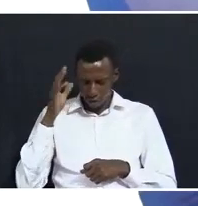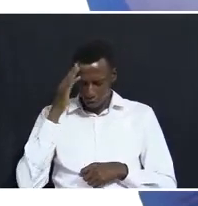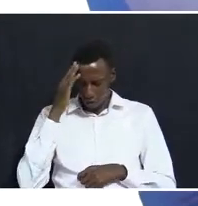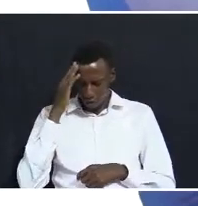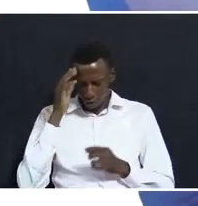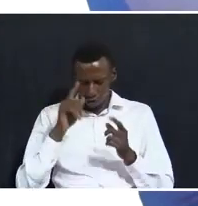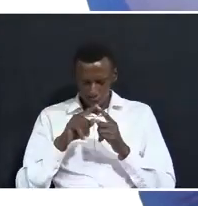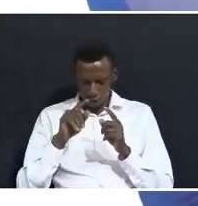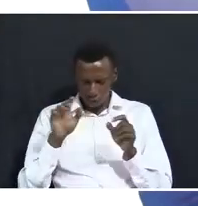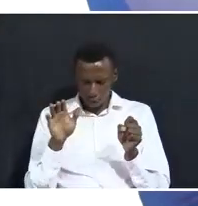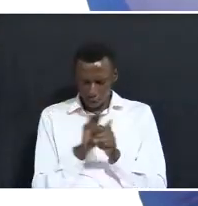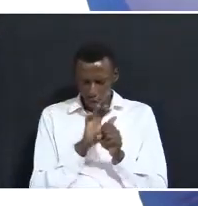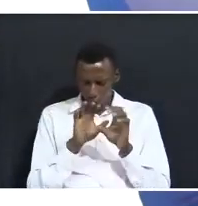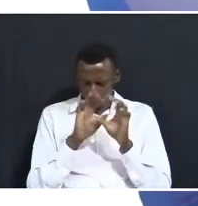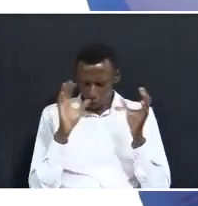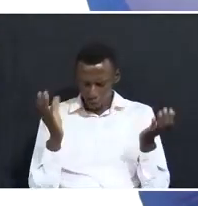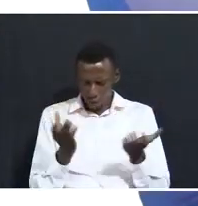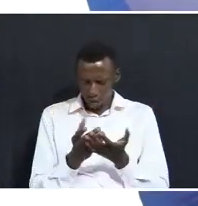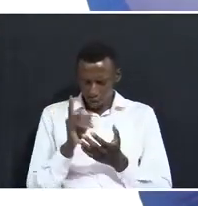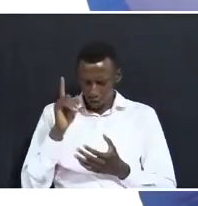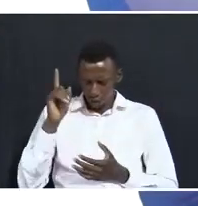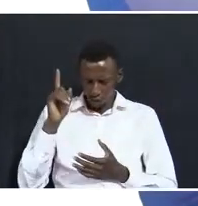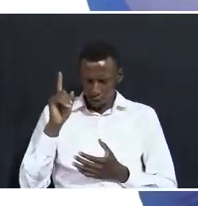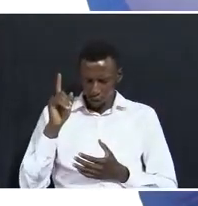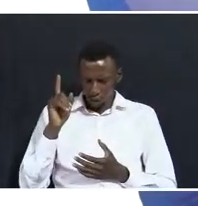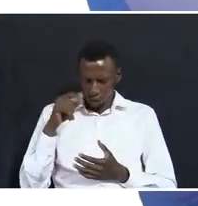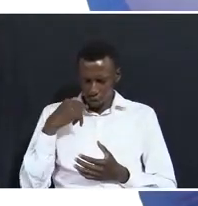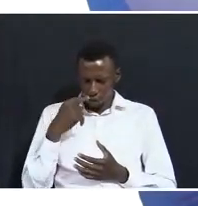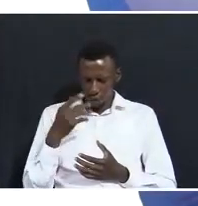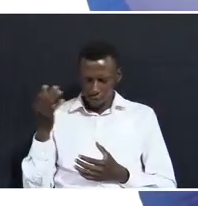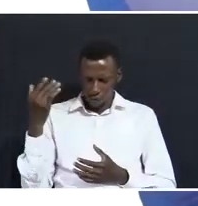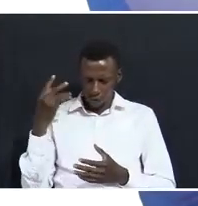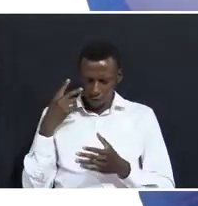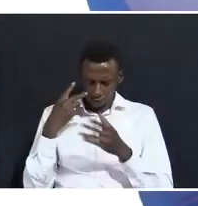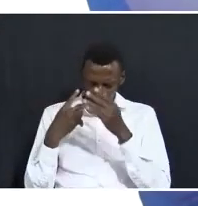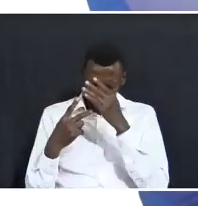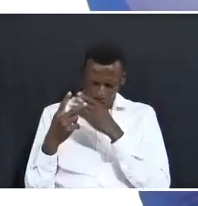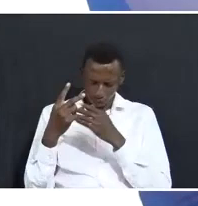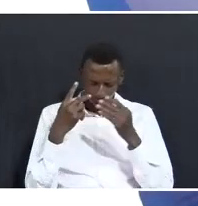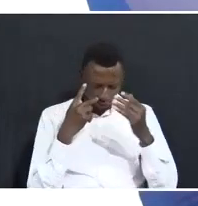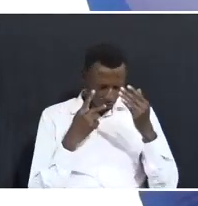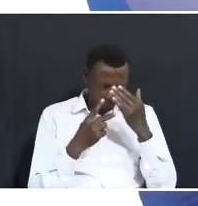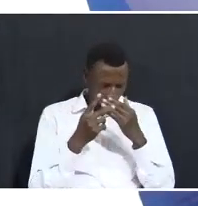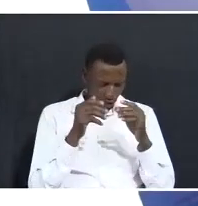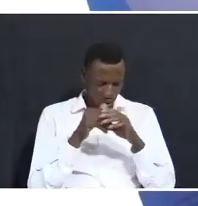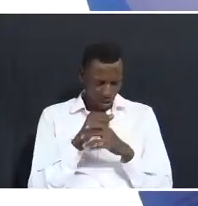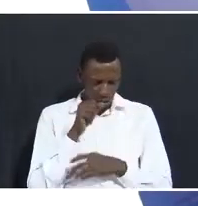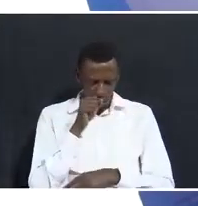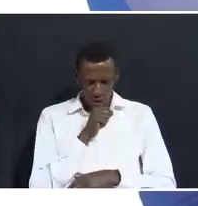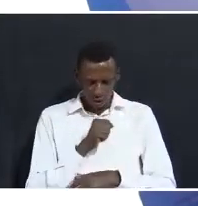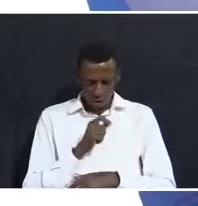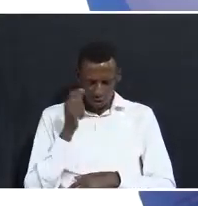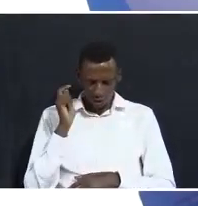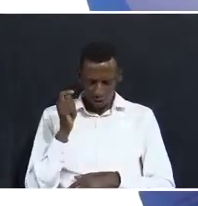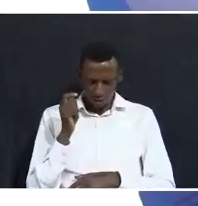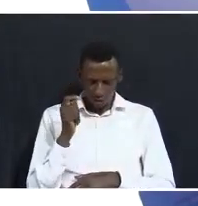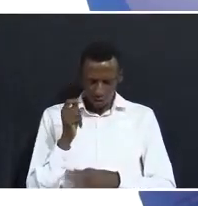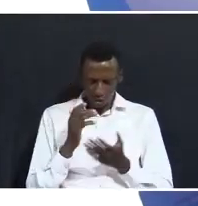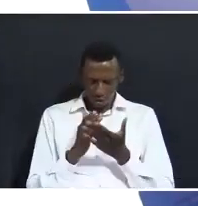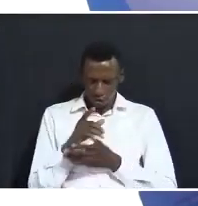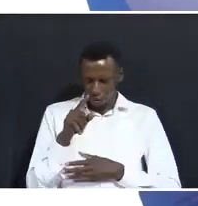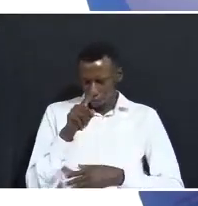the entire world that you are the one who had been prophesied in the Old Testament by